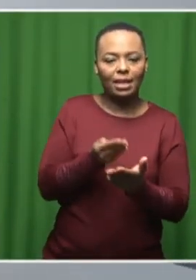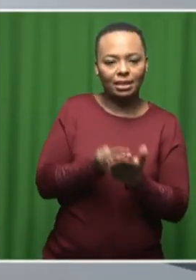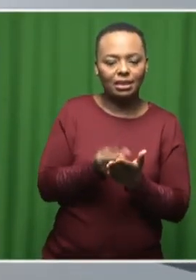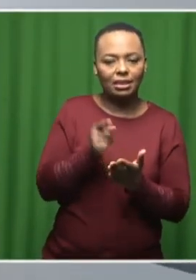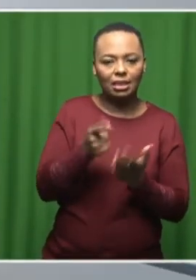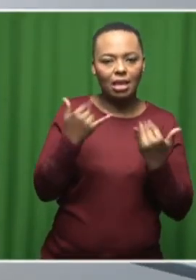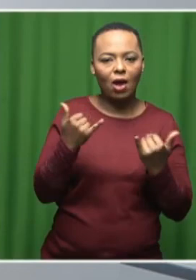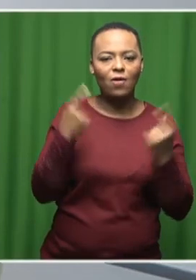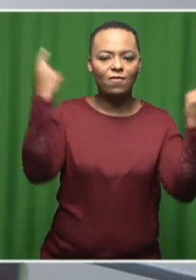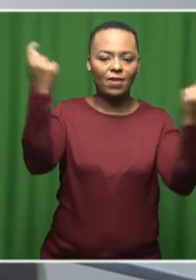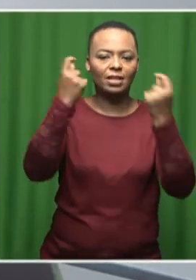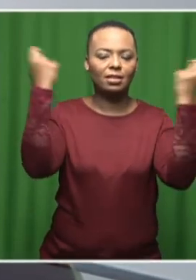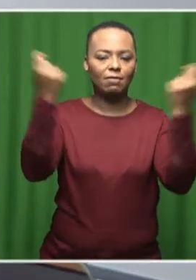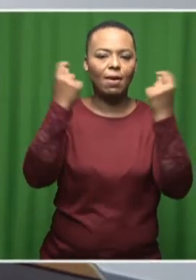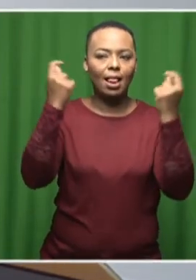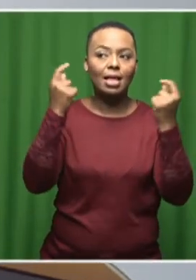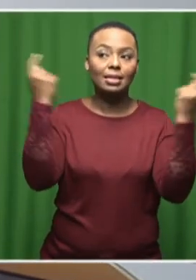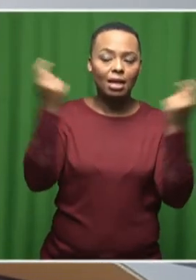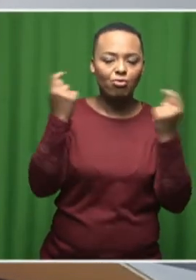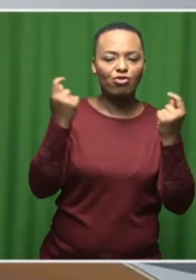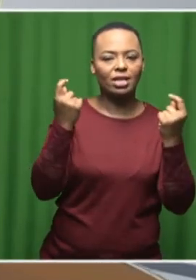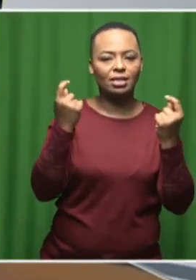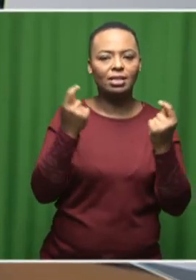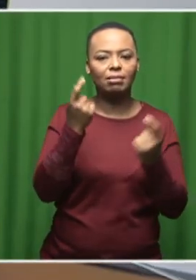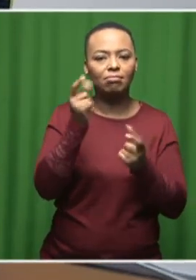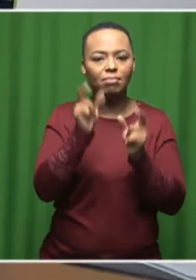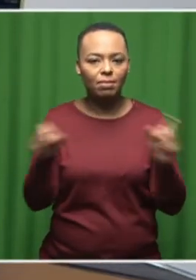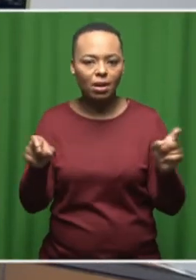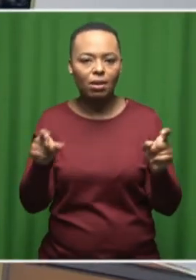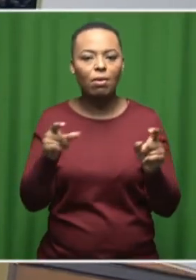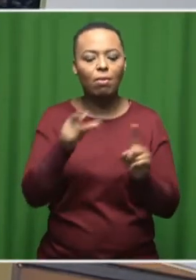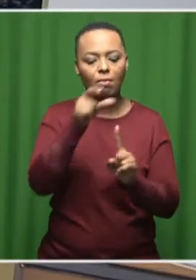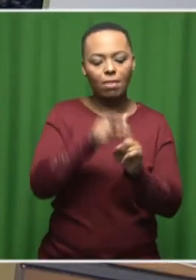that celebrates the abilities of artists with disabilities.